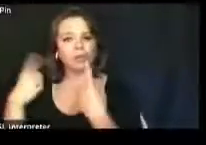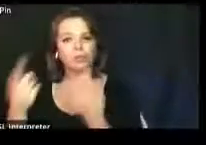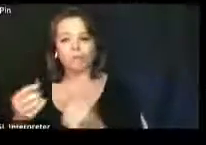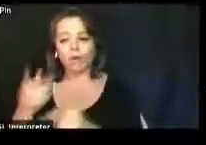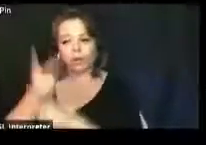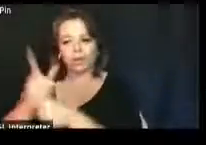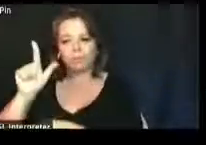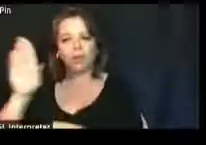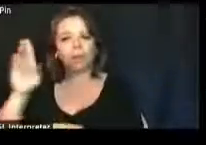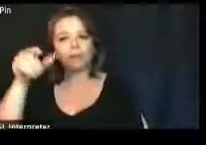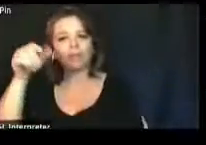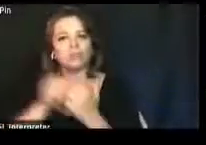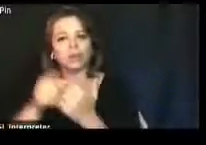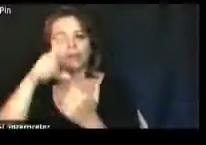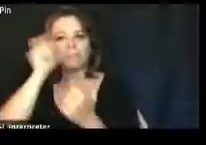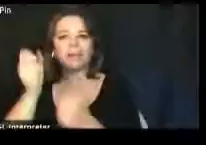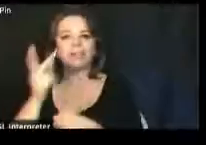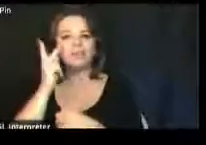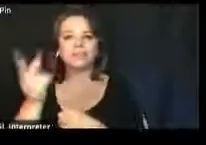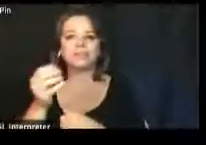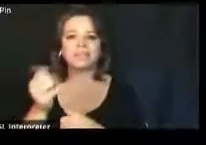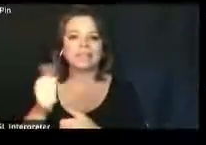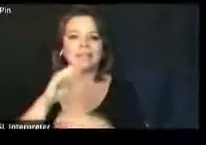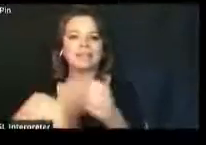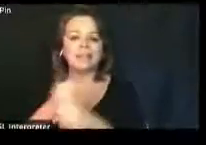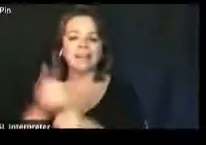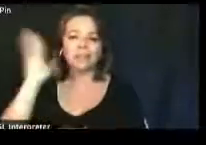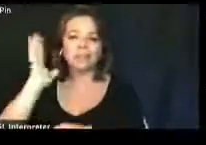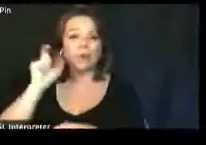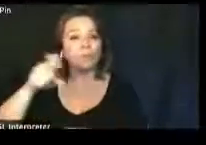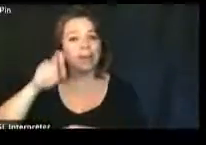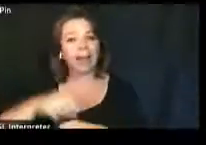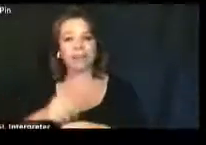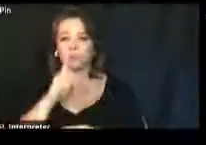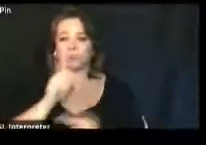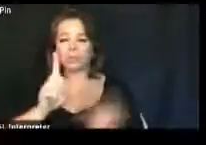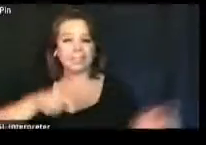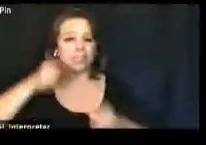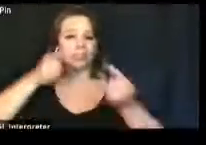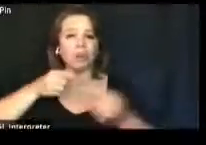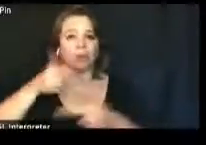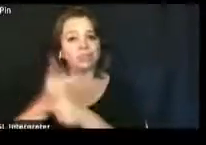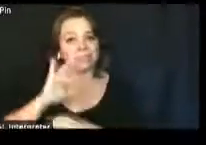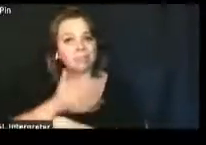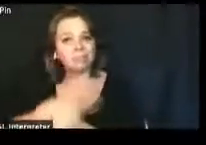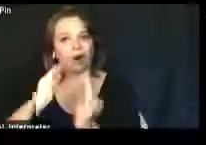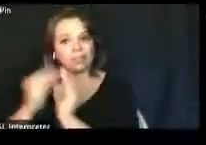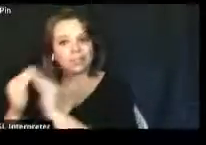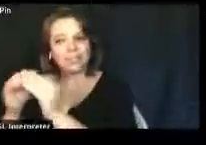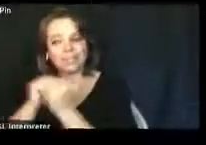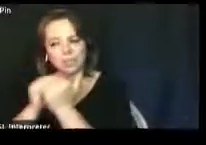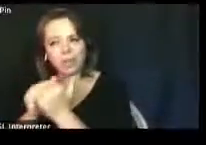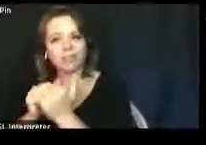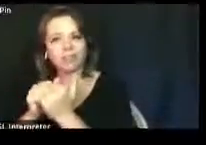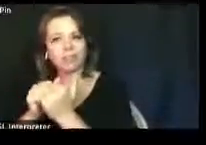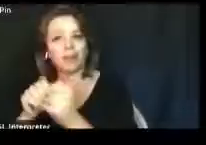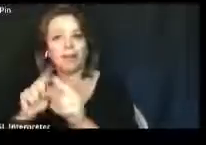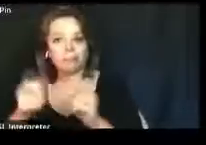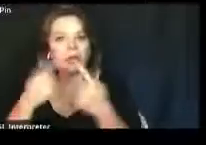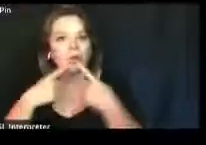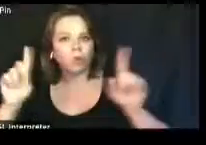keep our city together as much as possible, and it worked. Since that time, we've had huge policy wins that have benefited not